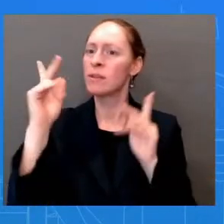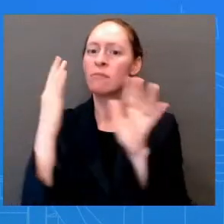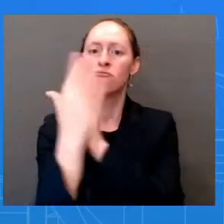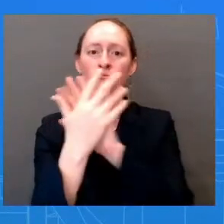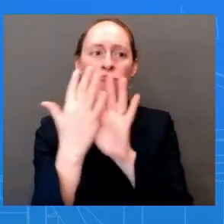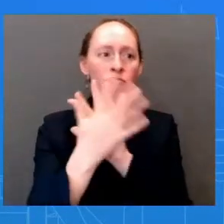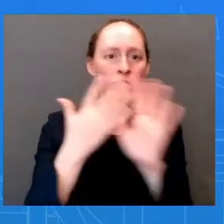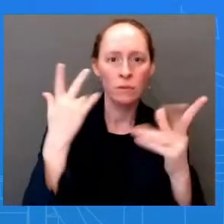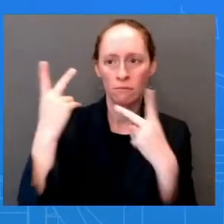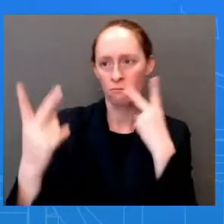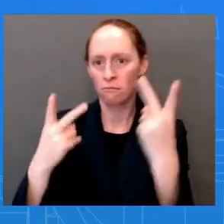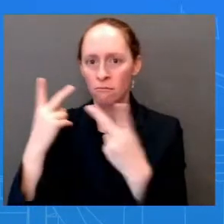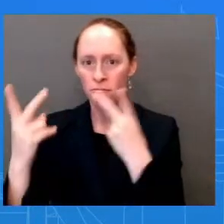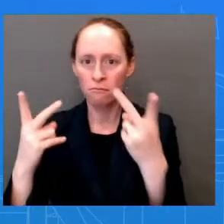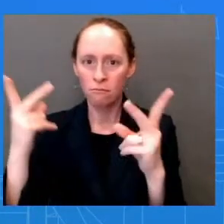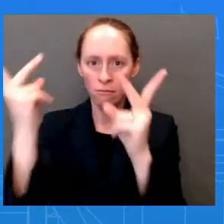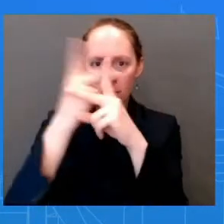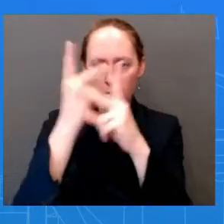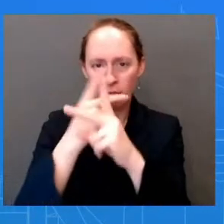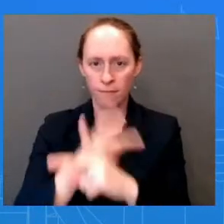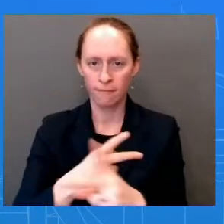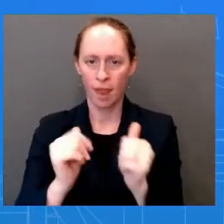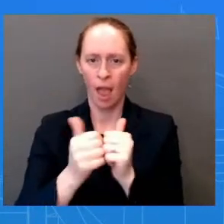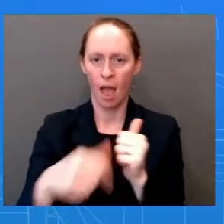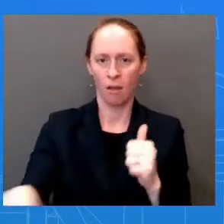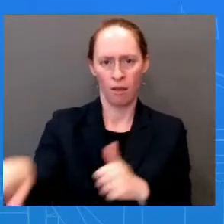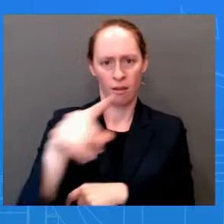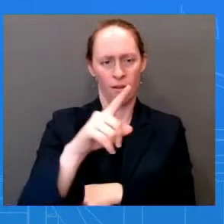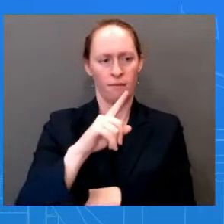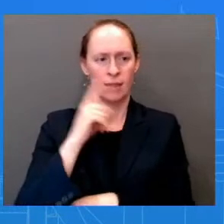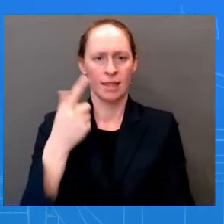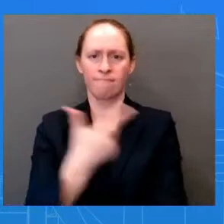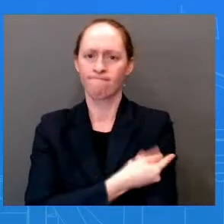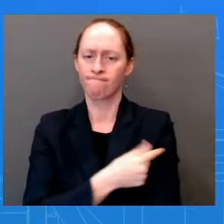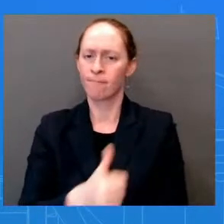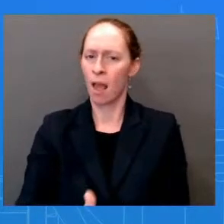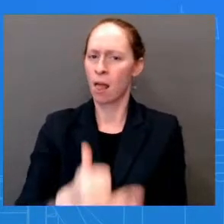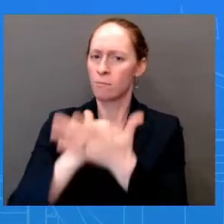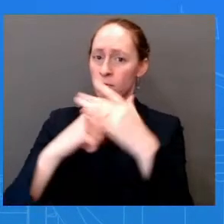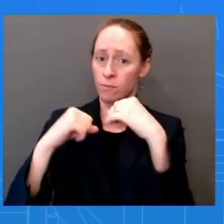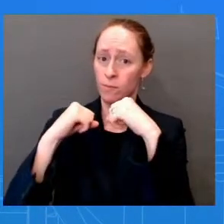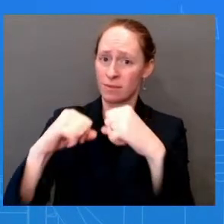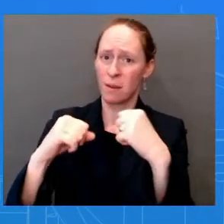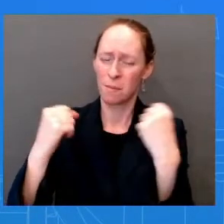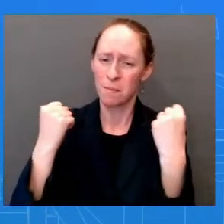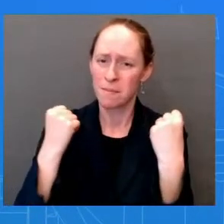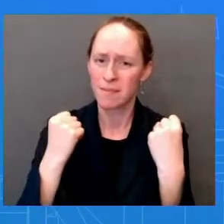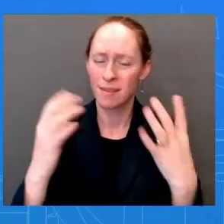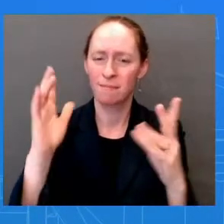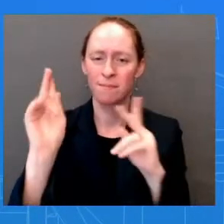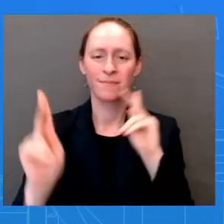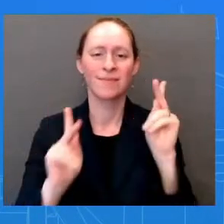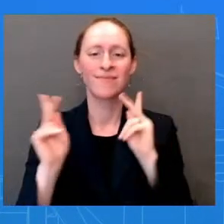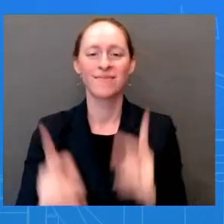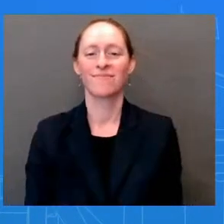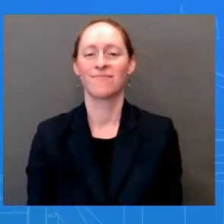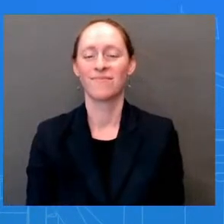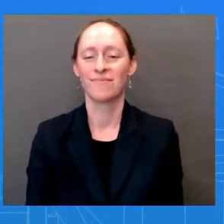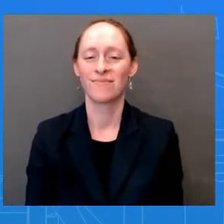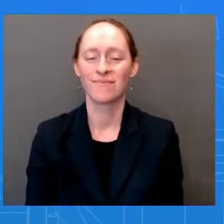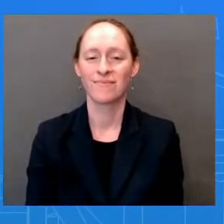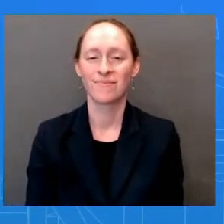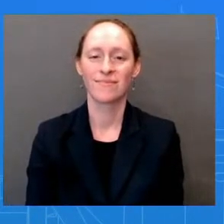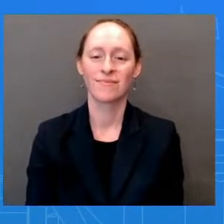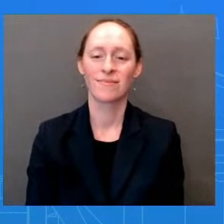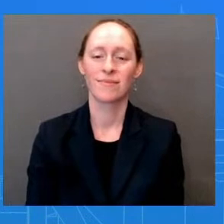protect against the real-world BA.4/5 that has been circulating. And we know that that is